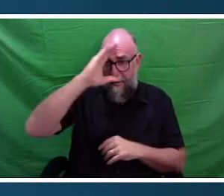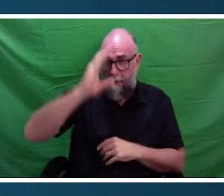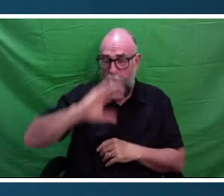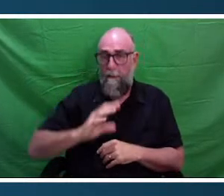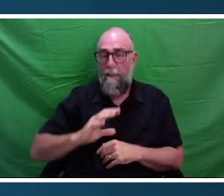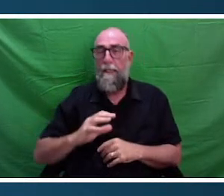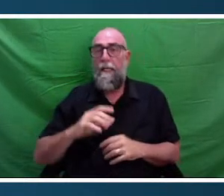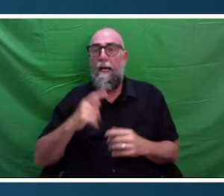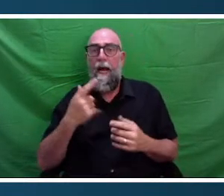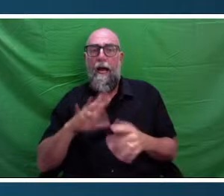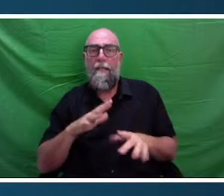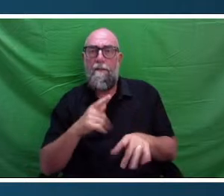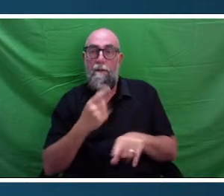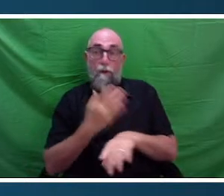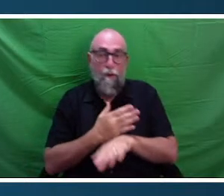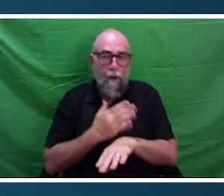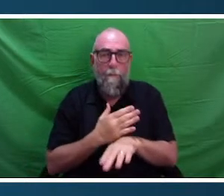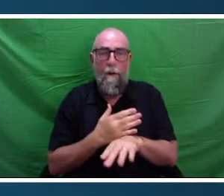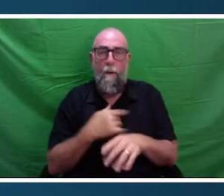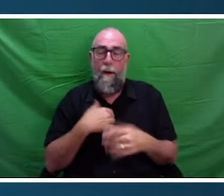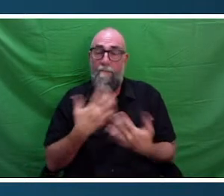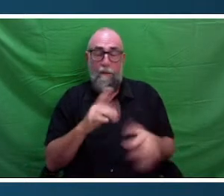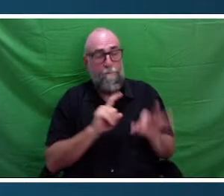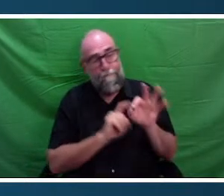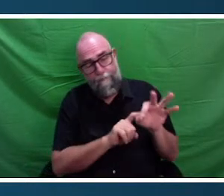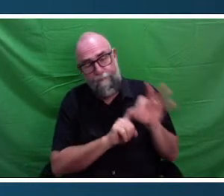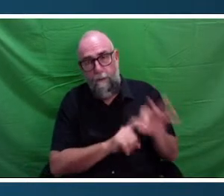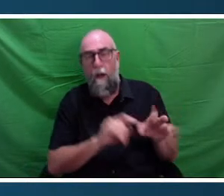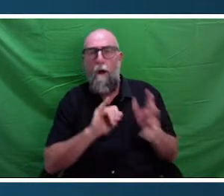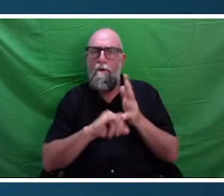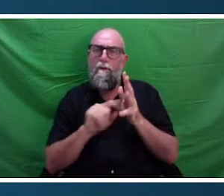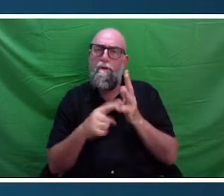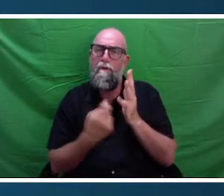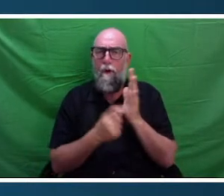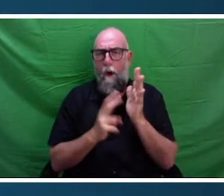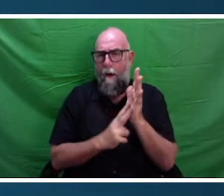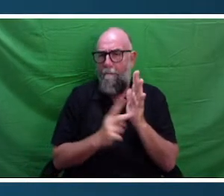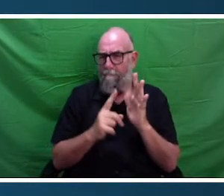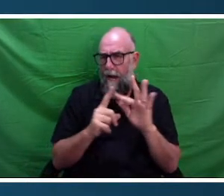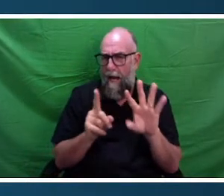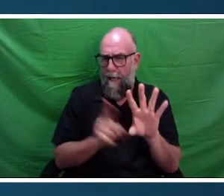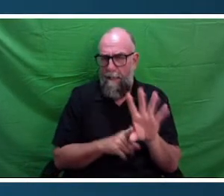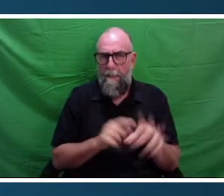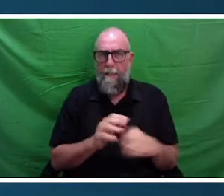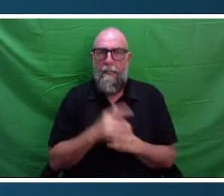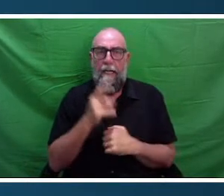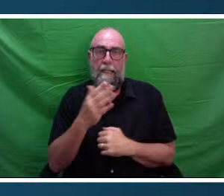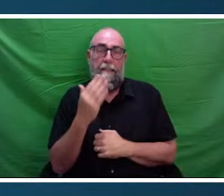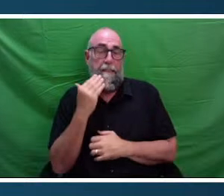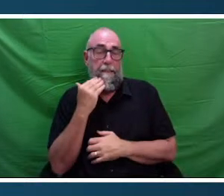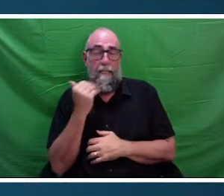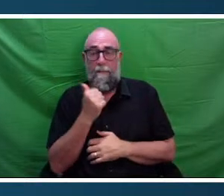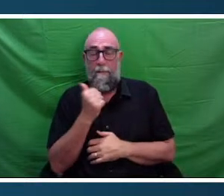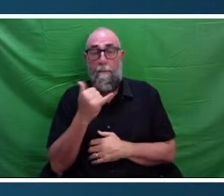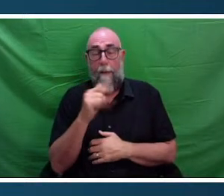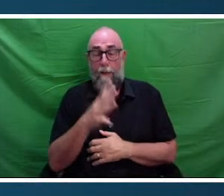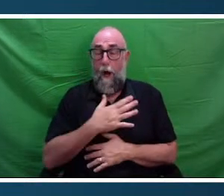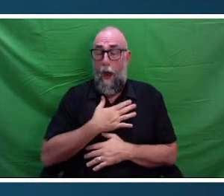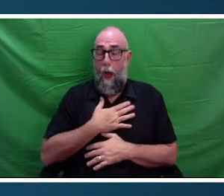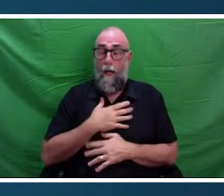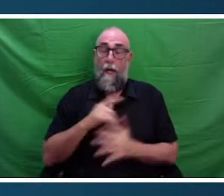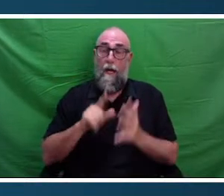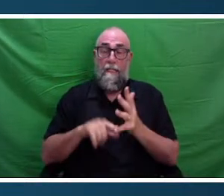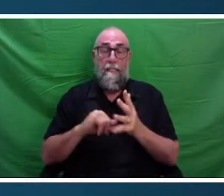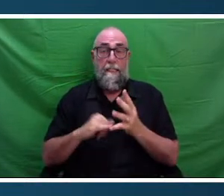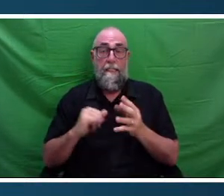the same questions for here as we used in earlier surveys. So regardless of how much you might like subjective questions like that, we can compare them over time